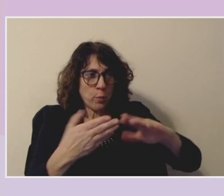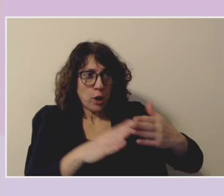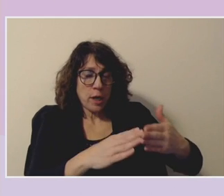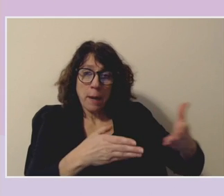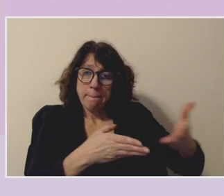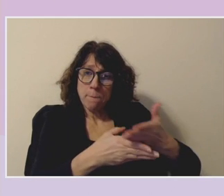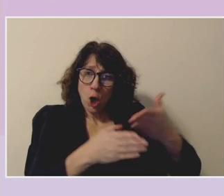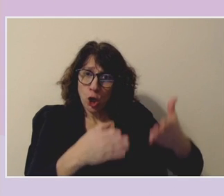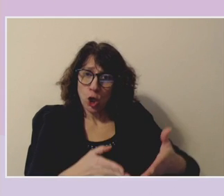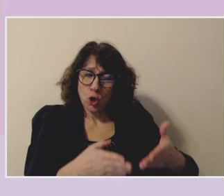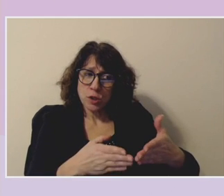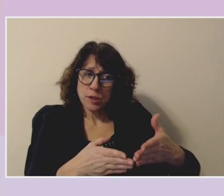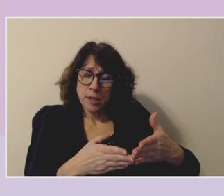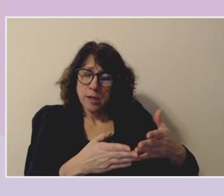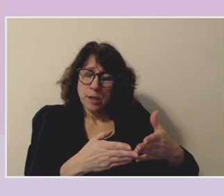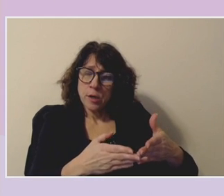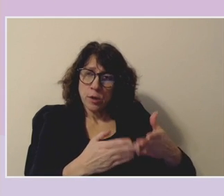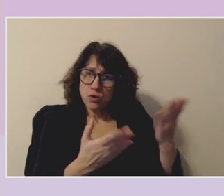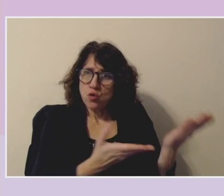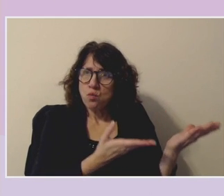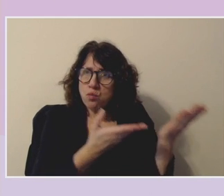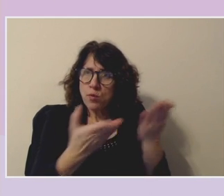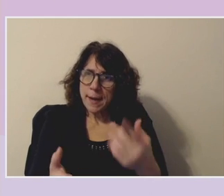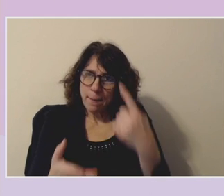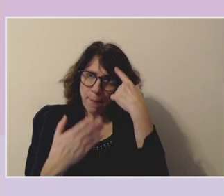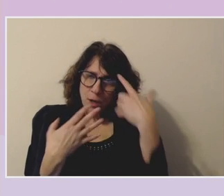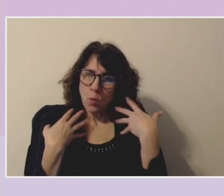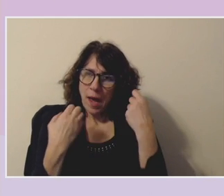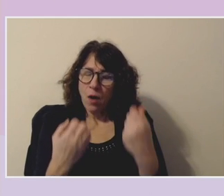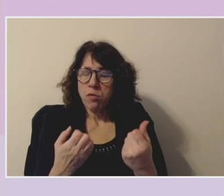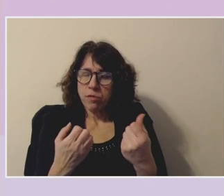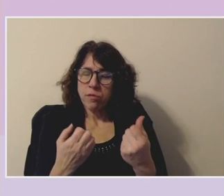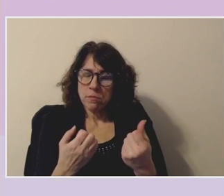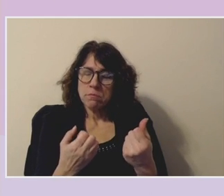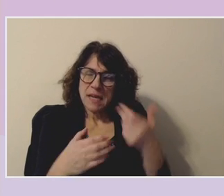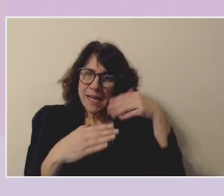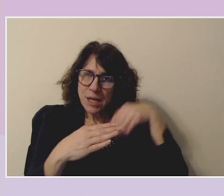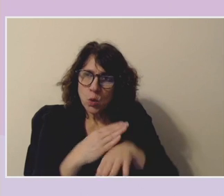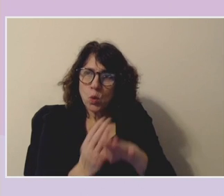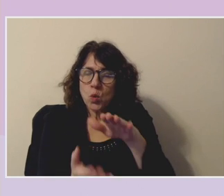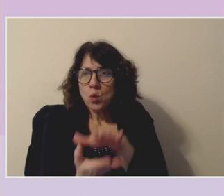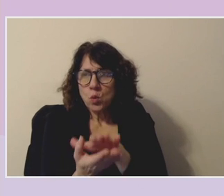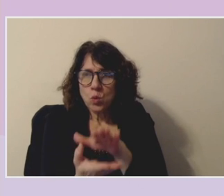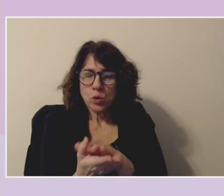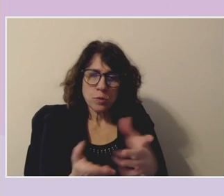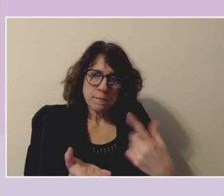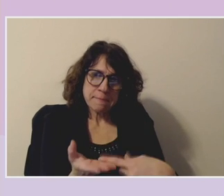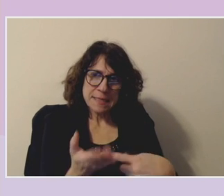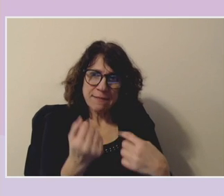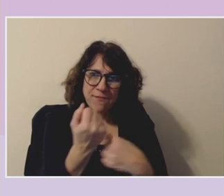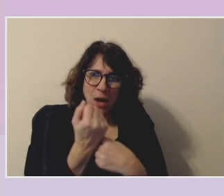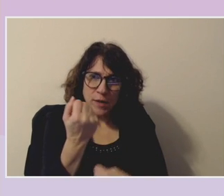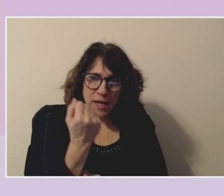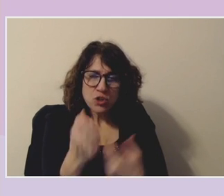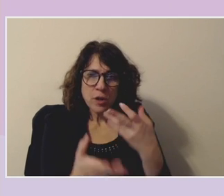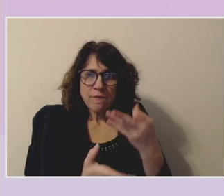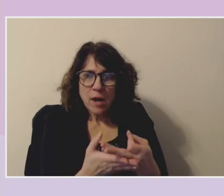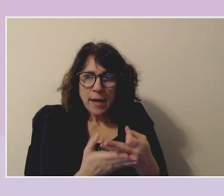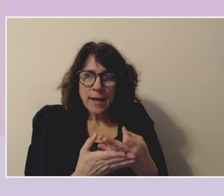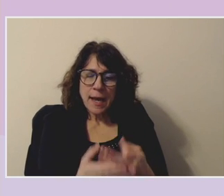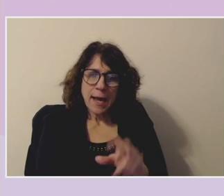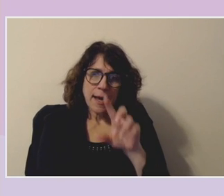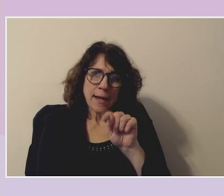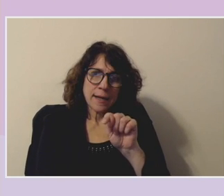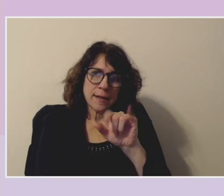health into schools? So you had talked about like some foundation funding as well as some title funding,